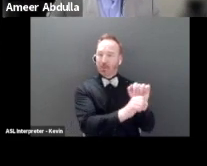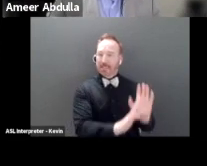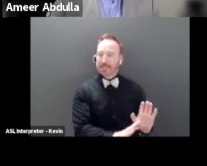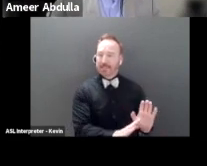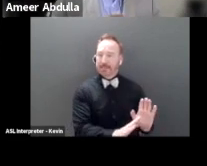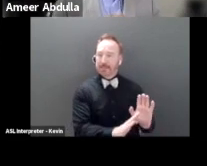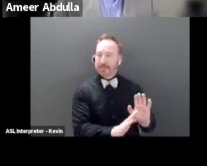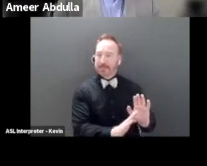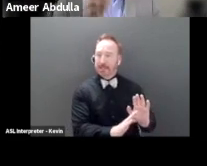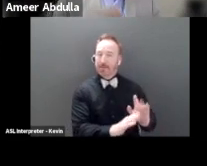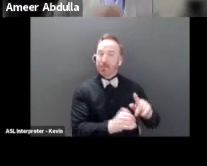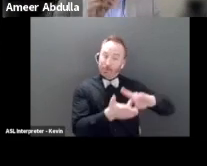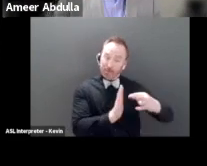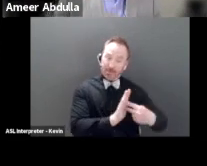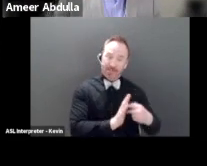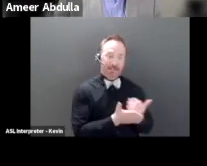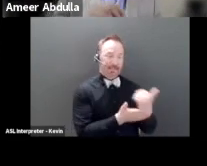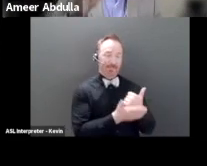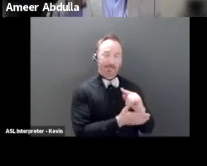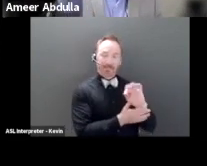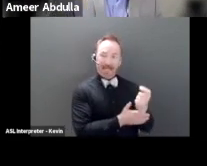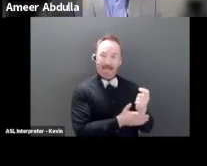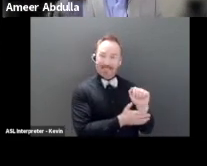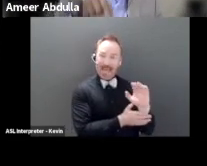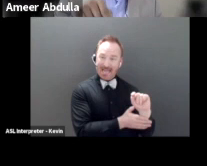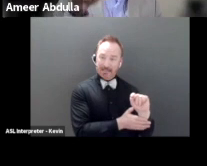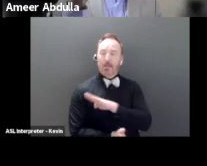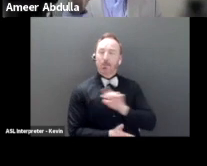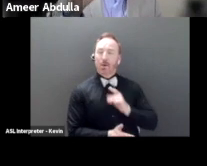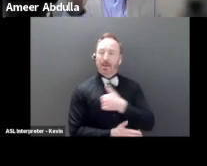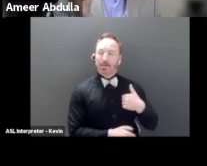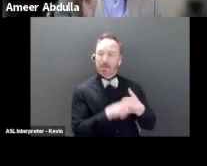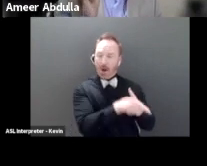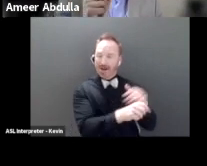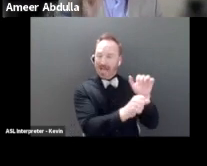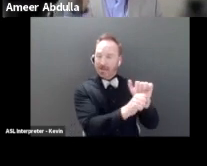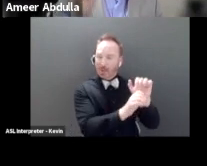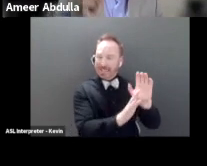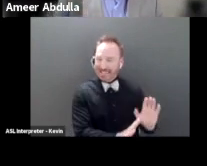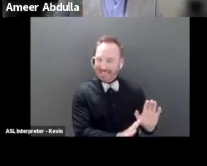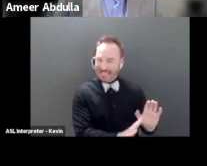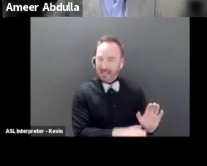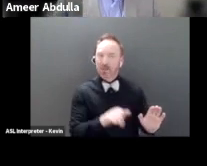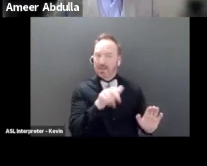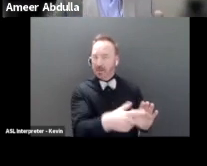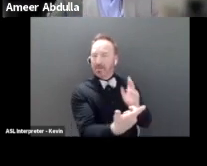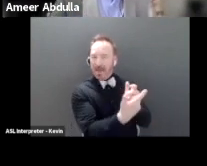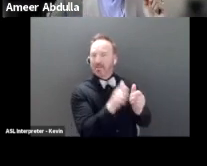of the Income Tax Act, board members are employees. So they would generally fall under this slide and the treatment therein.